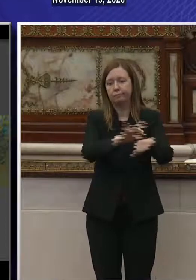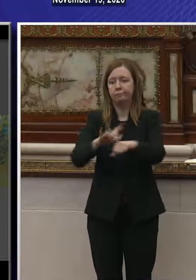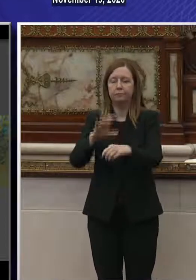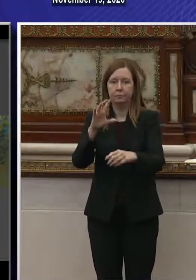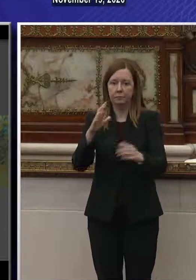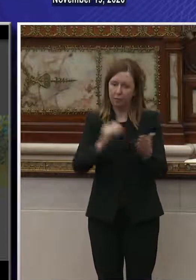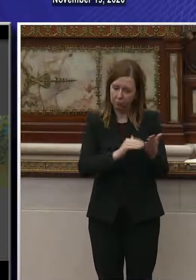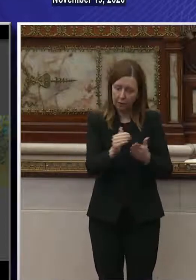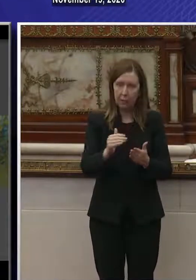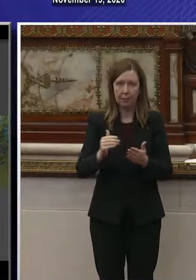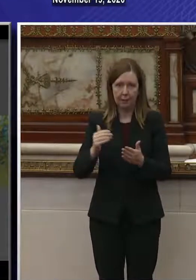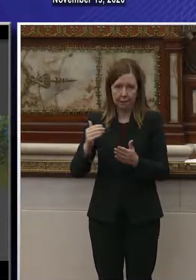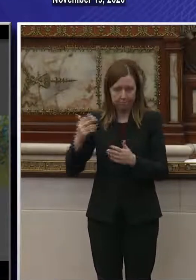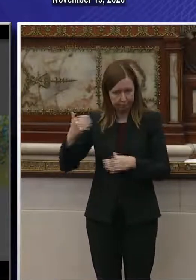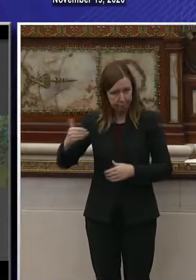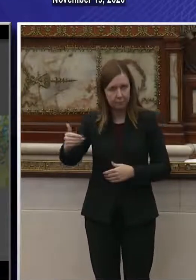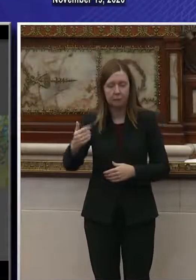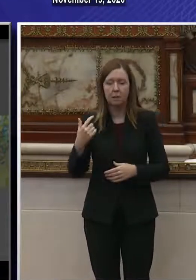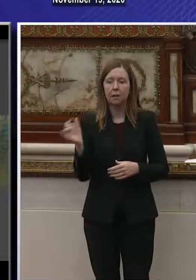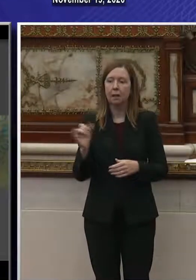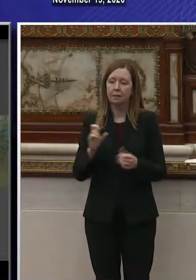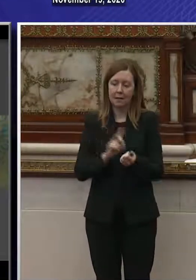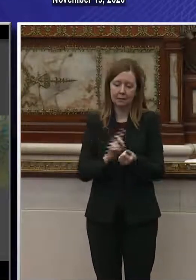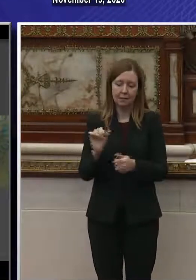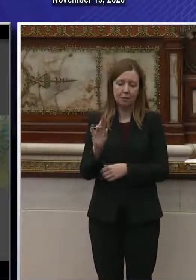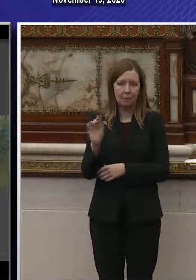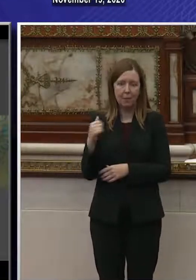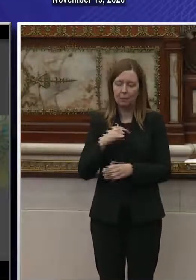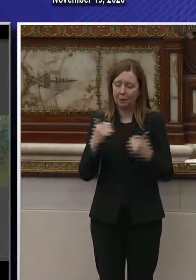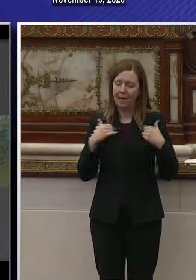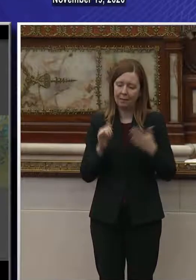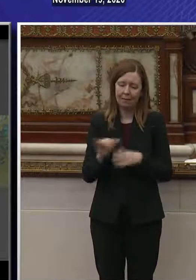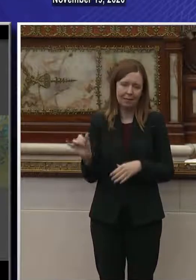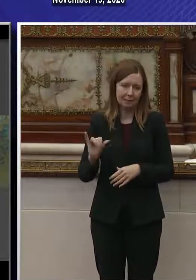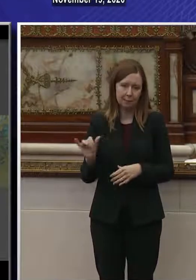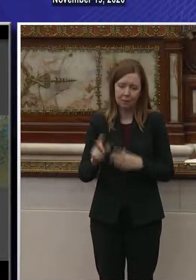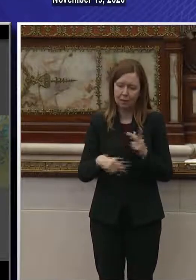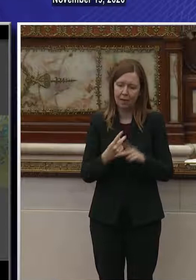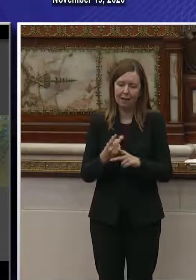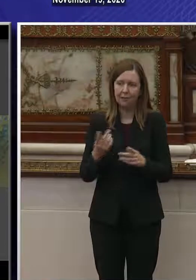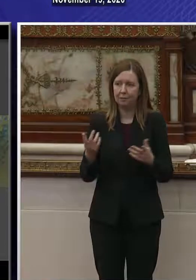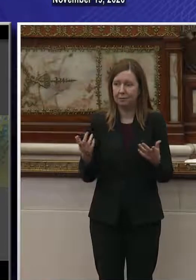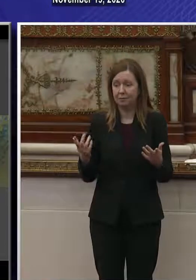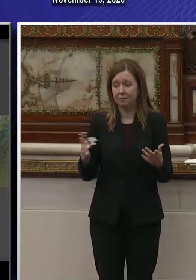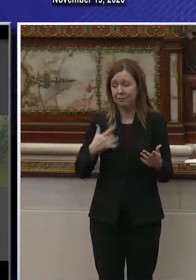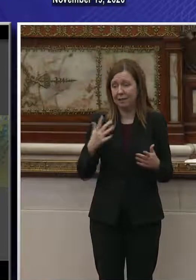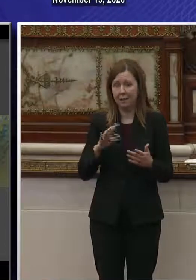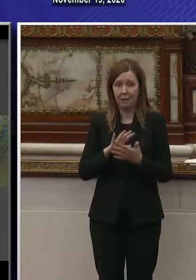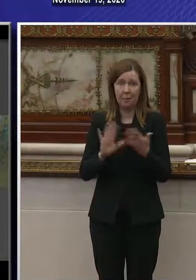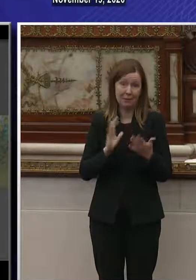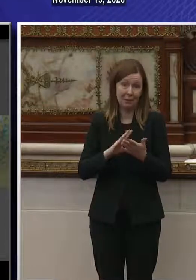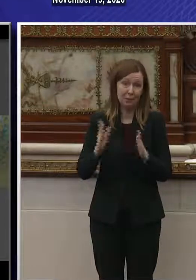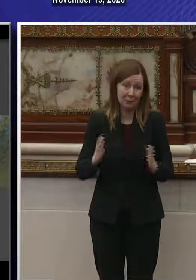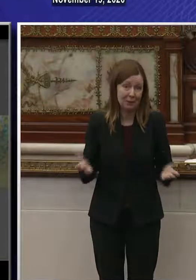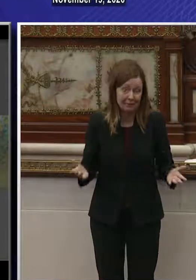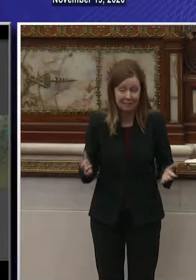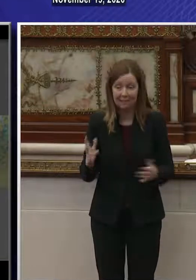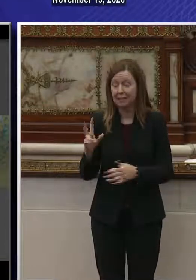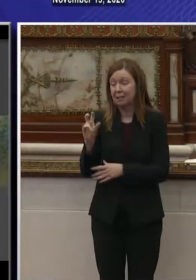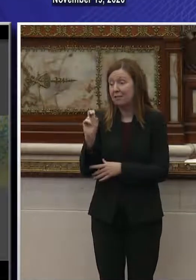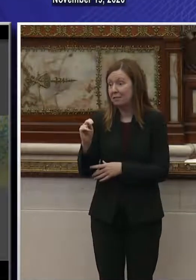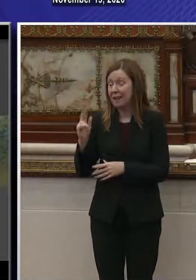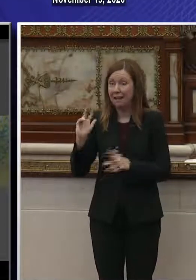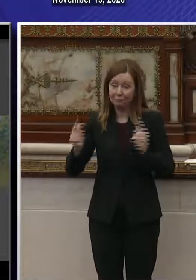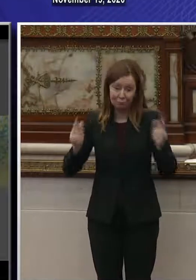And much like Dr. Abella, we have that similar kind of spirit amongst our students, and we have vans in the streets